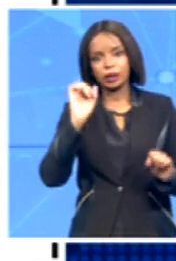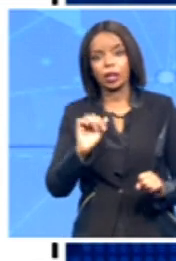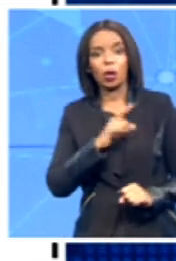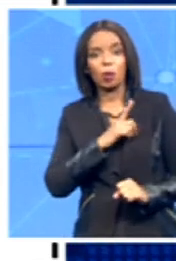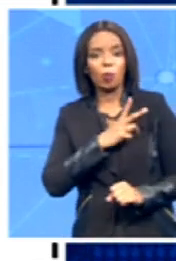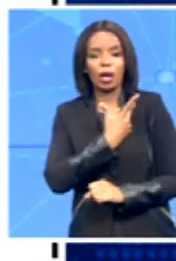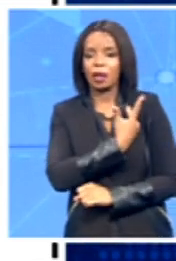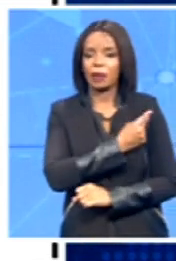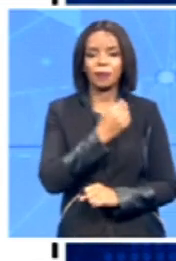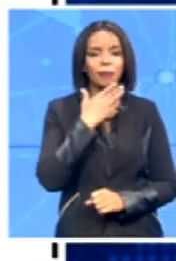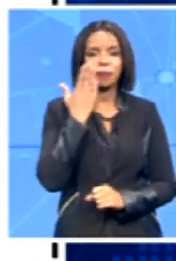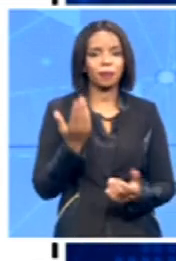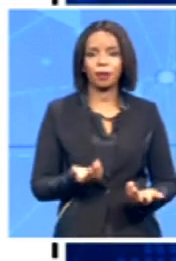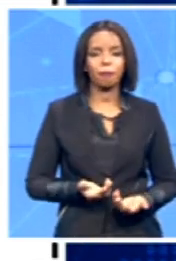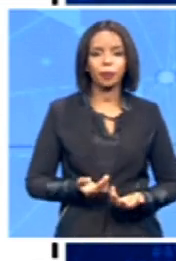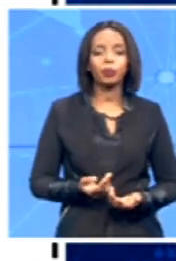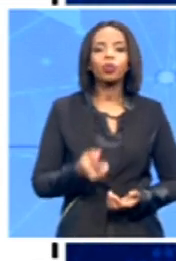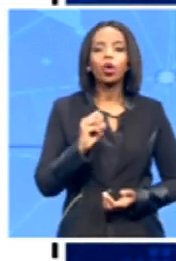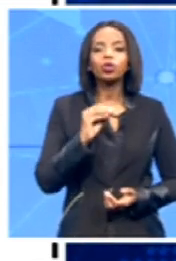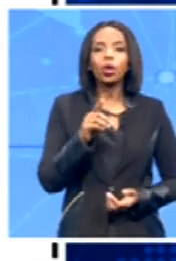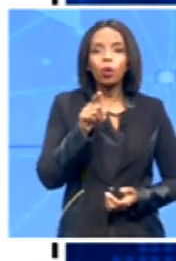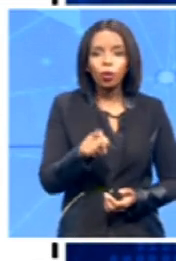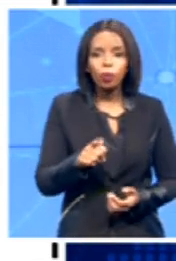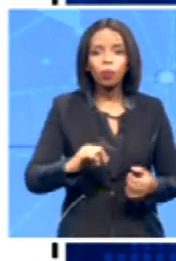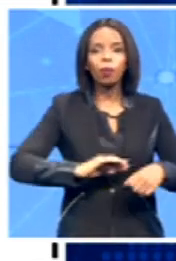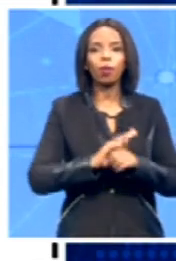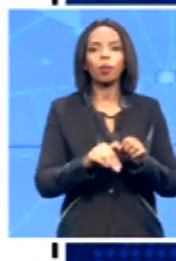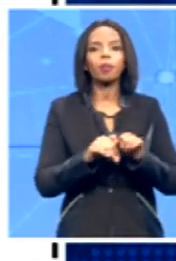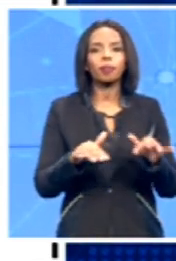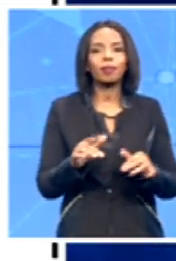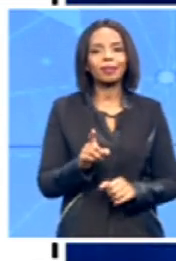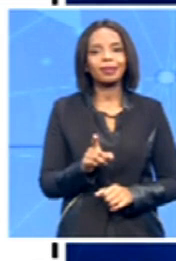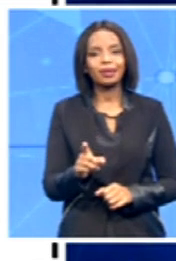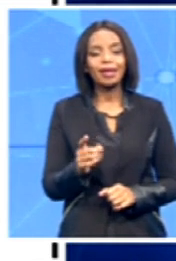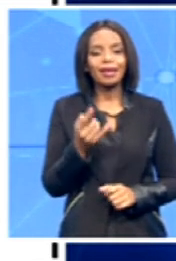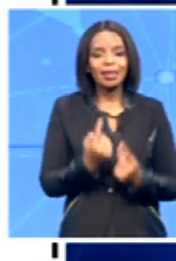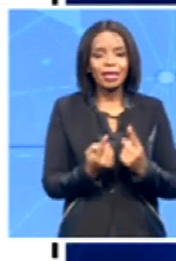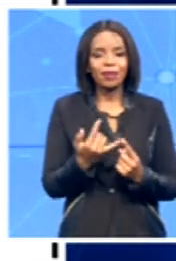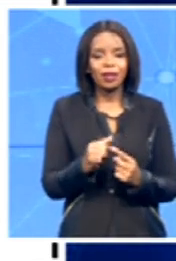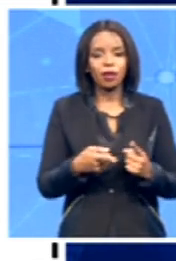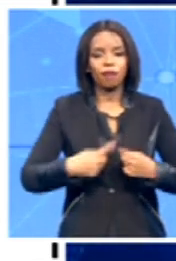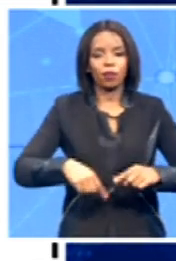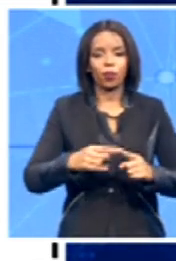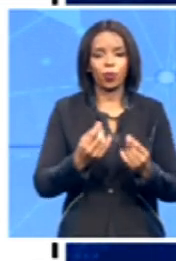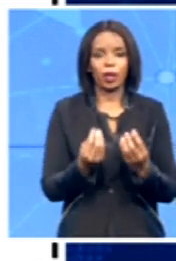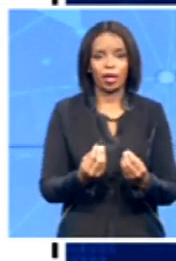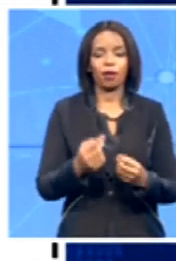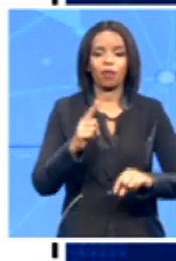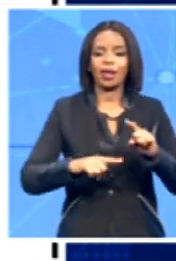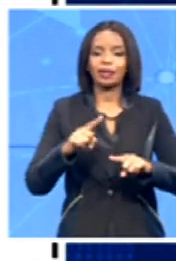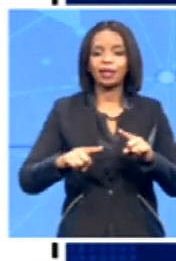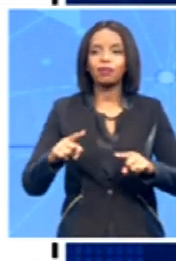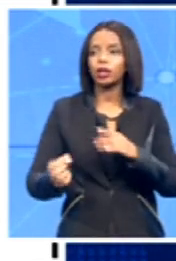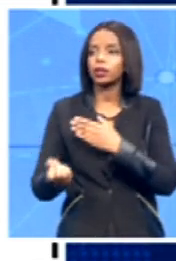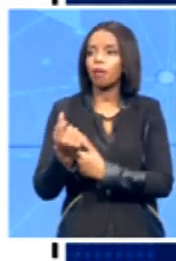Omicron and remain our best defense, even if we're going to have different variants emerging over the months to come. So we continue then